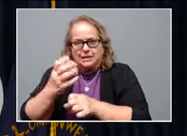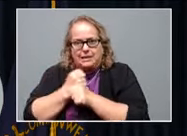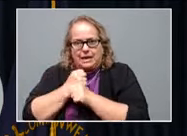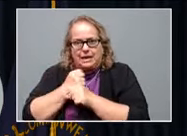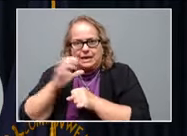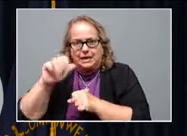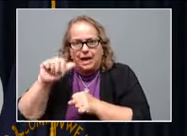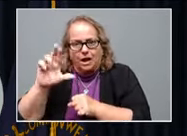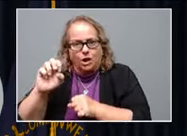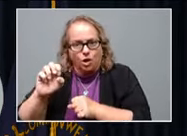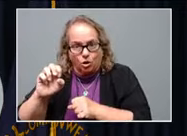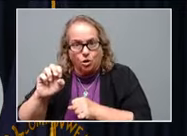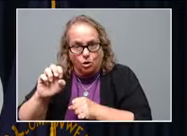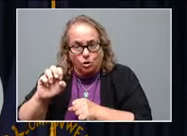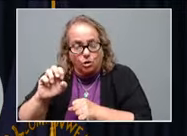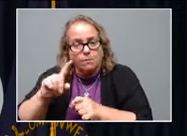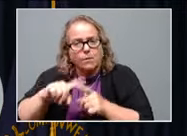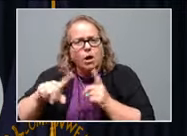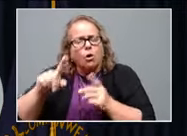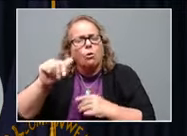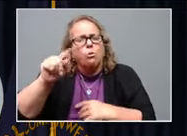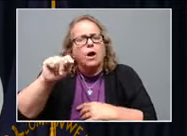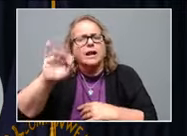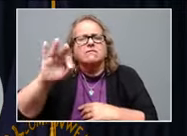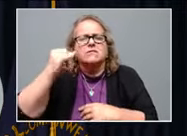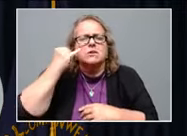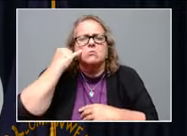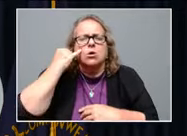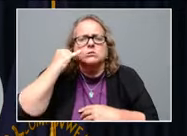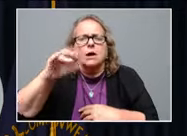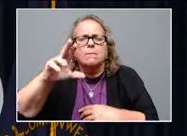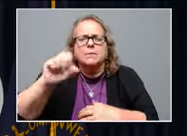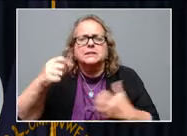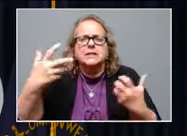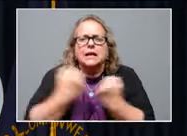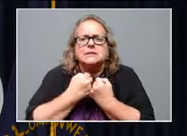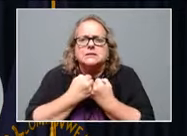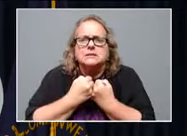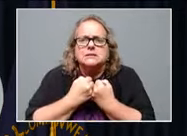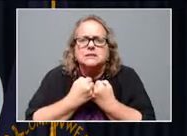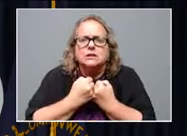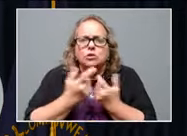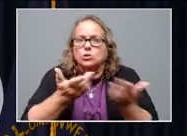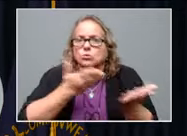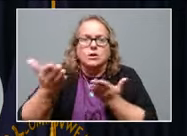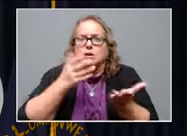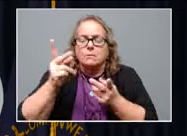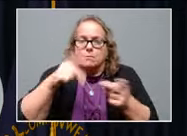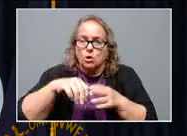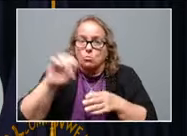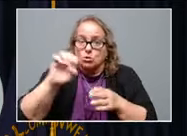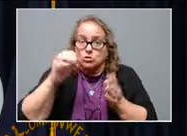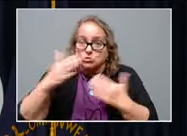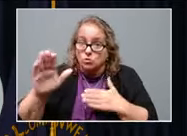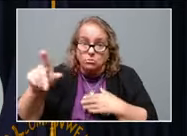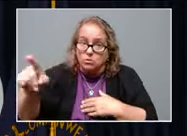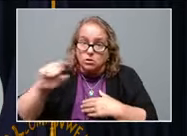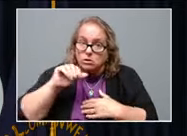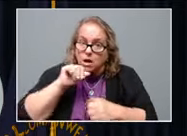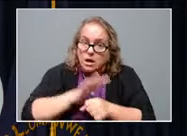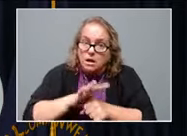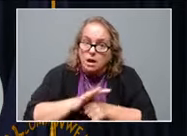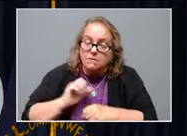accident, right? Where you're pulling people up to the emergency room, and are there enough people to see them quickly